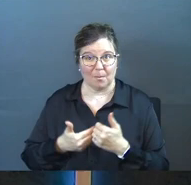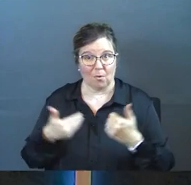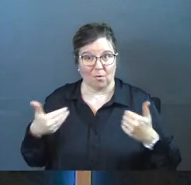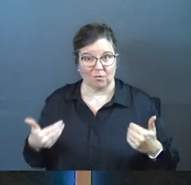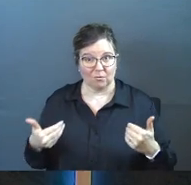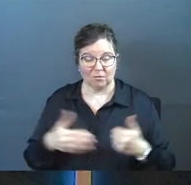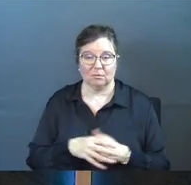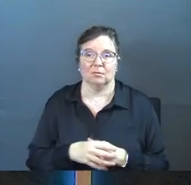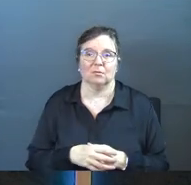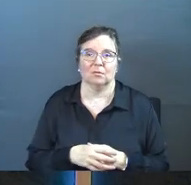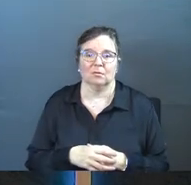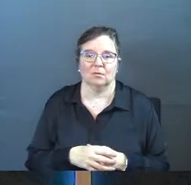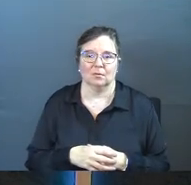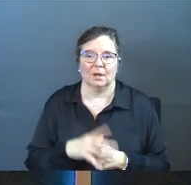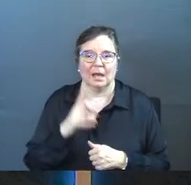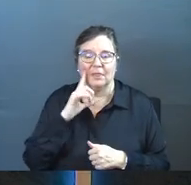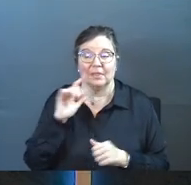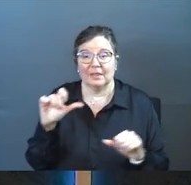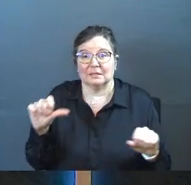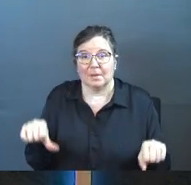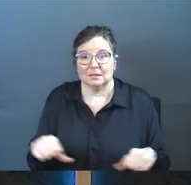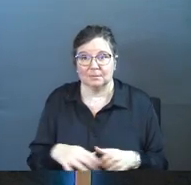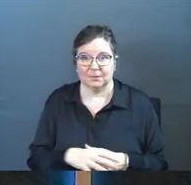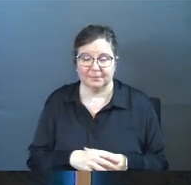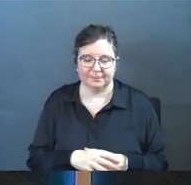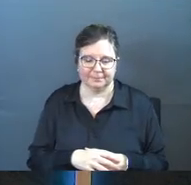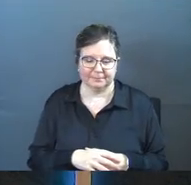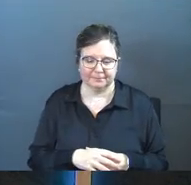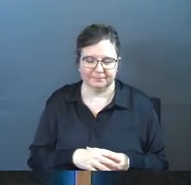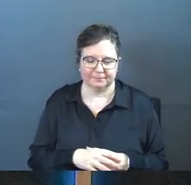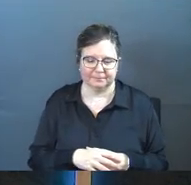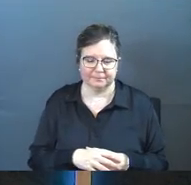apart. I think that's possible.